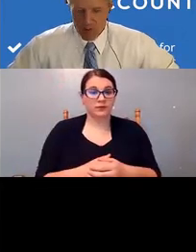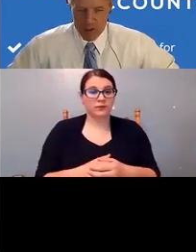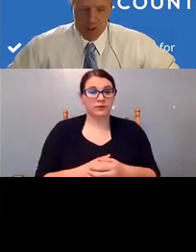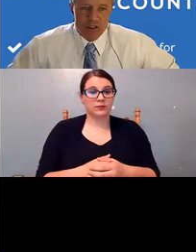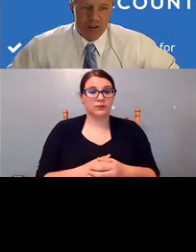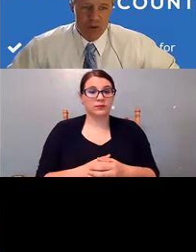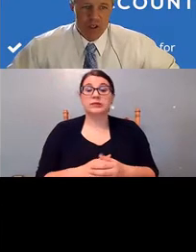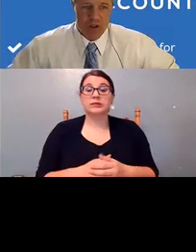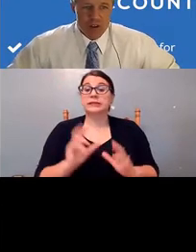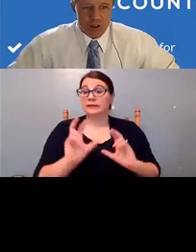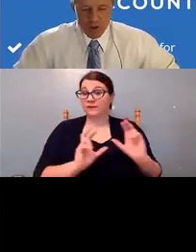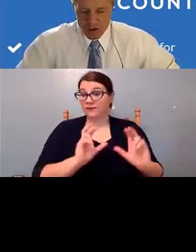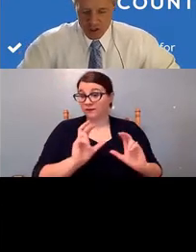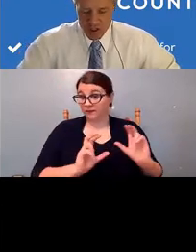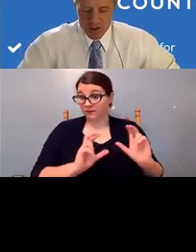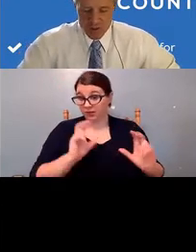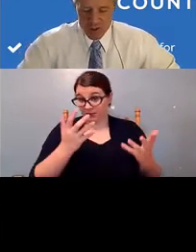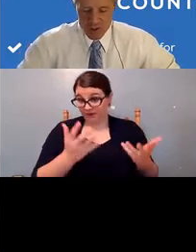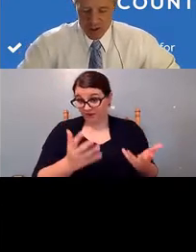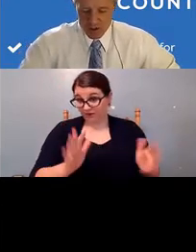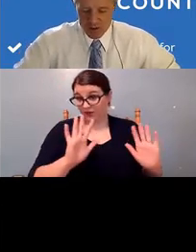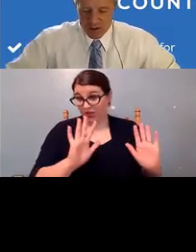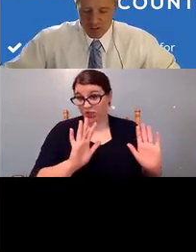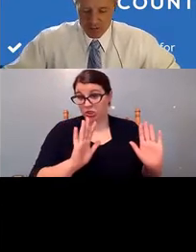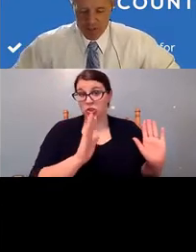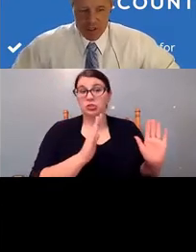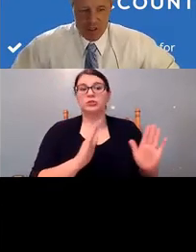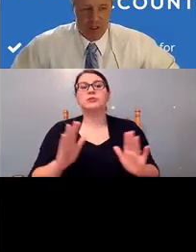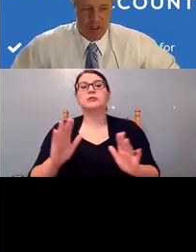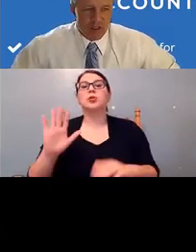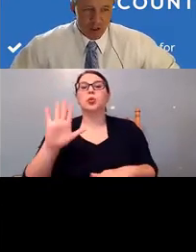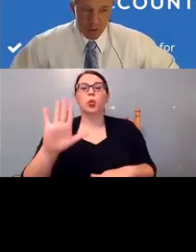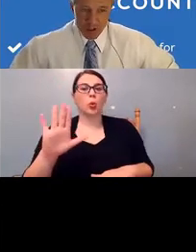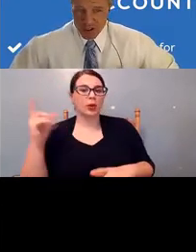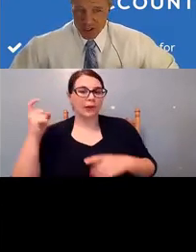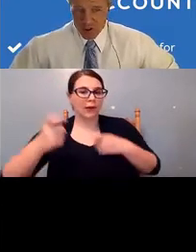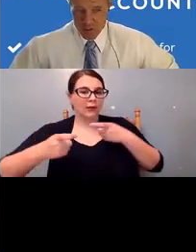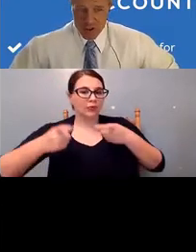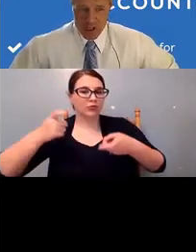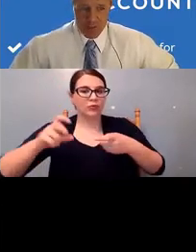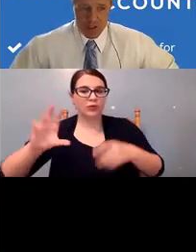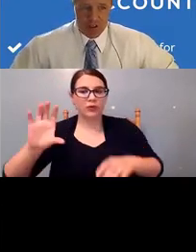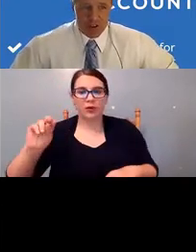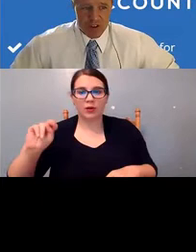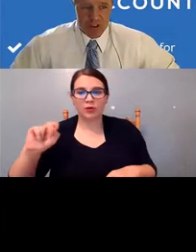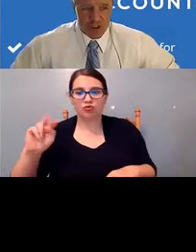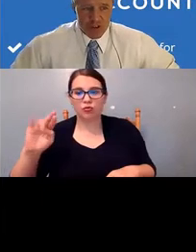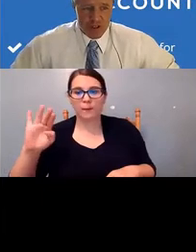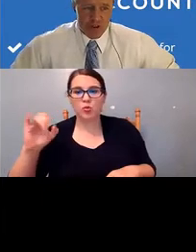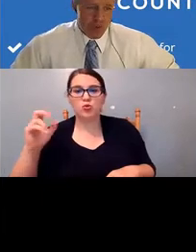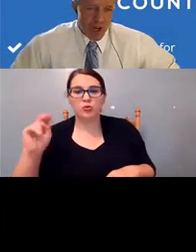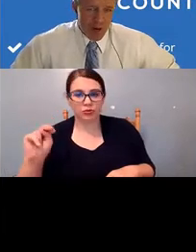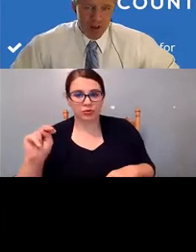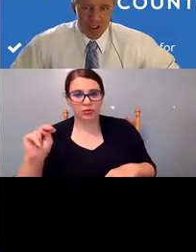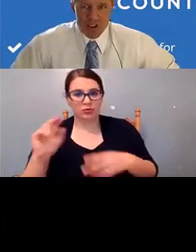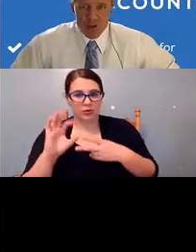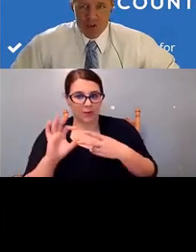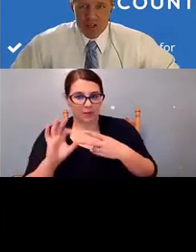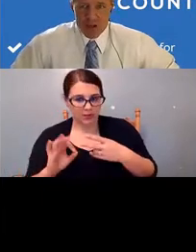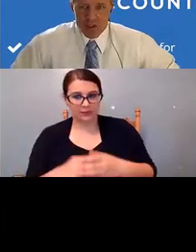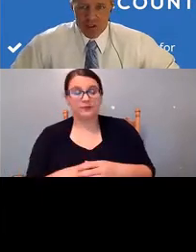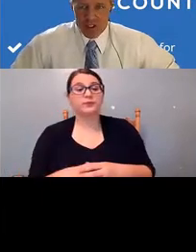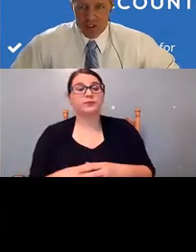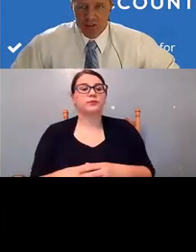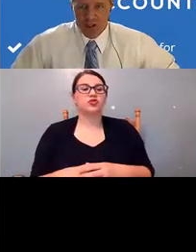investment options, we go to our contribution options. So within contribution options, there's primarily 2